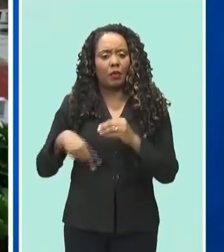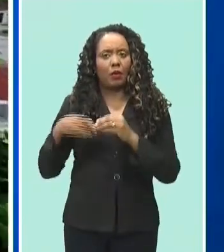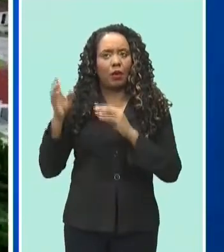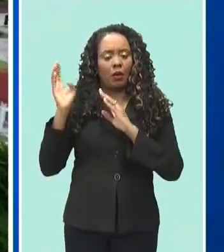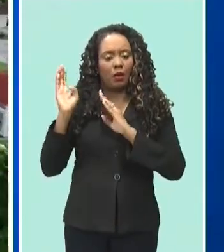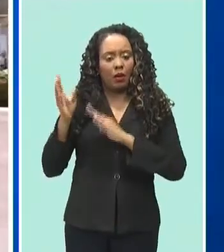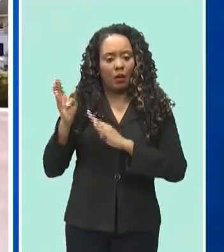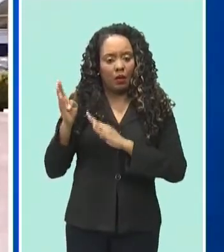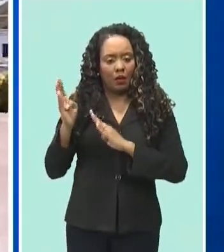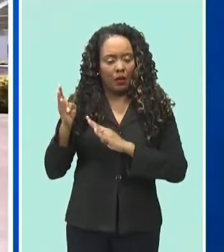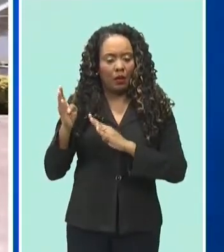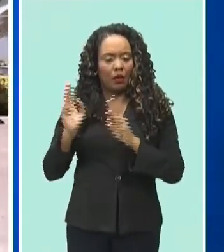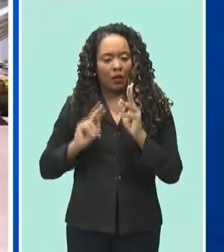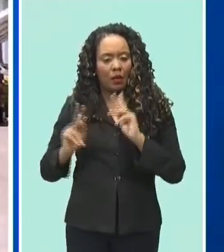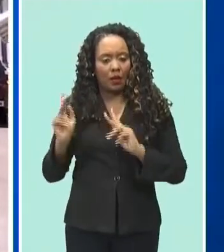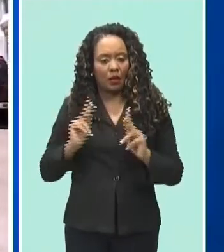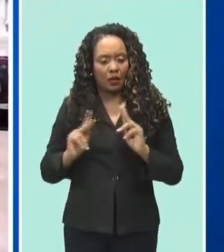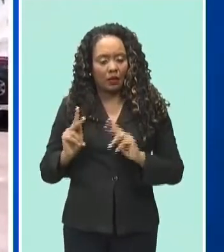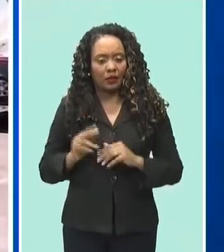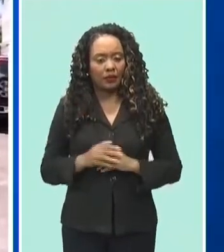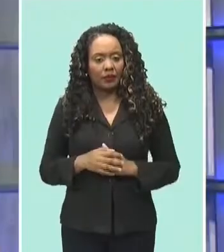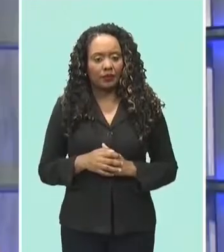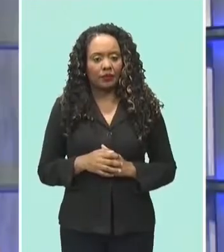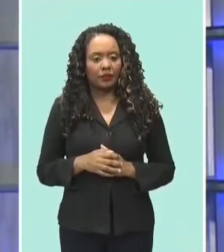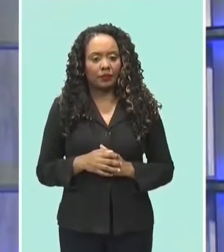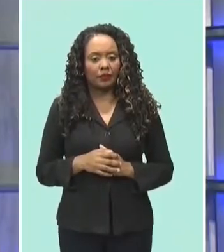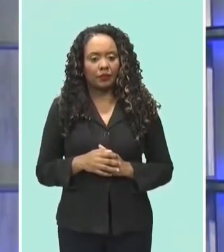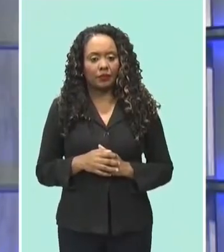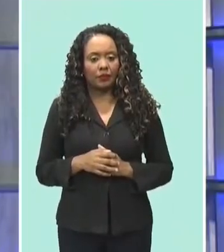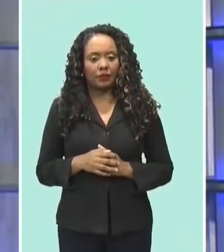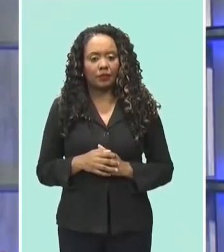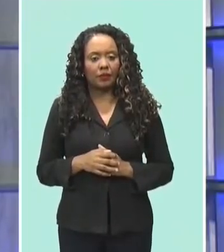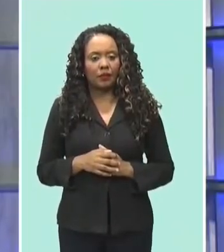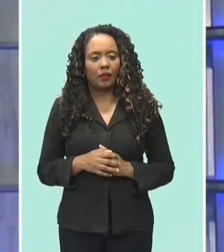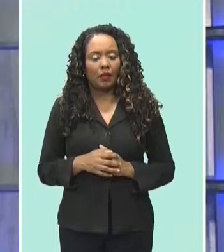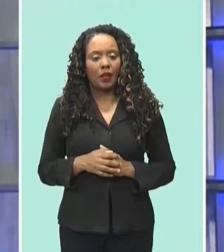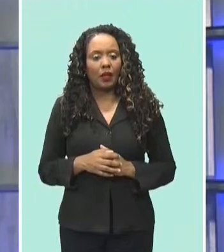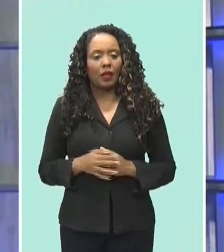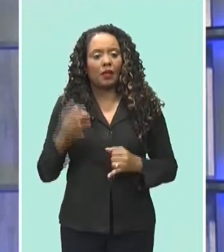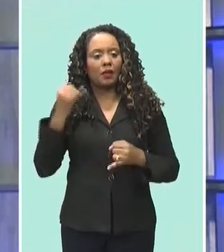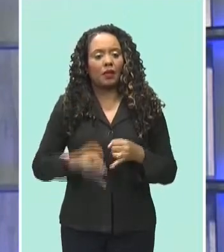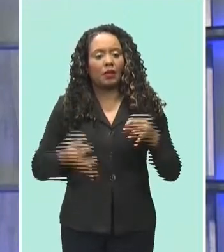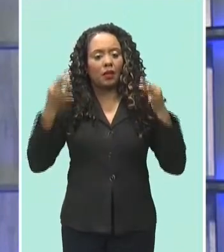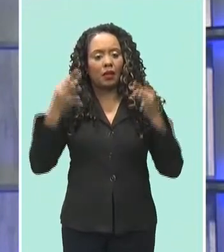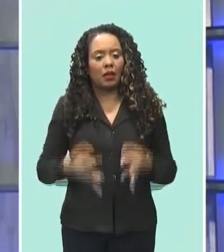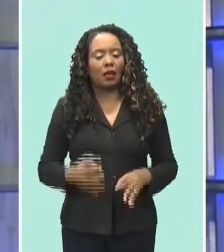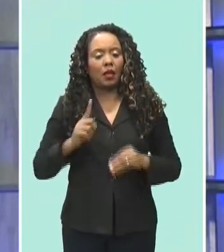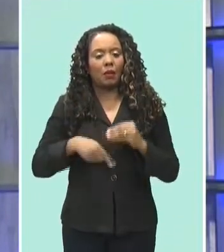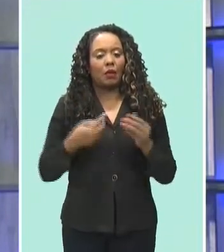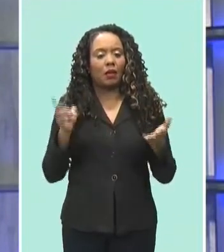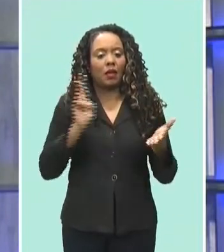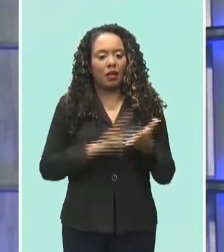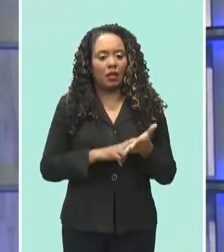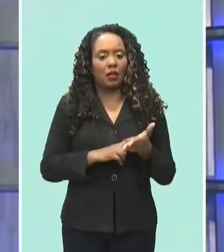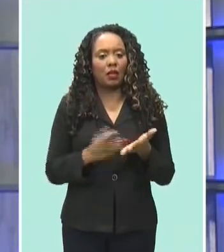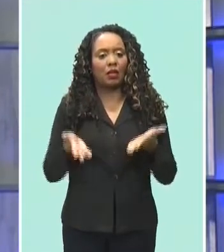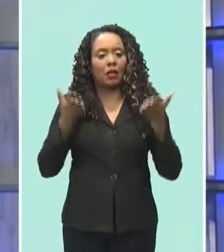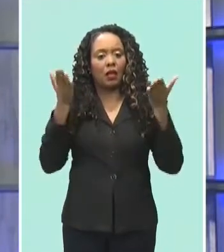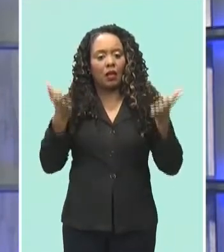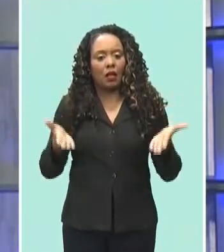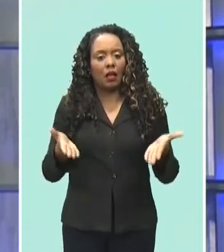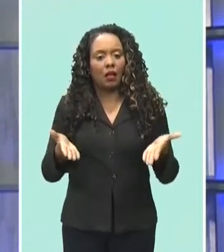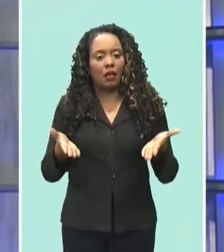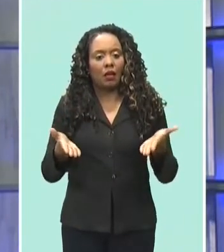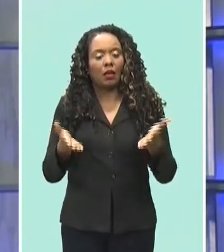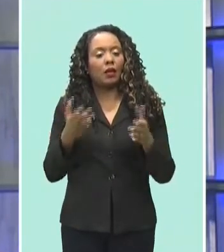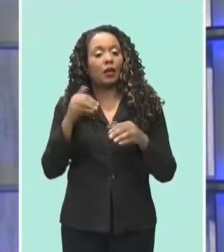for chronic, non-communicable diseases. A final determination on the house-to-house registration case brought before Guyana's Acting